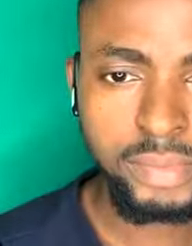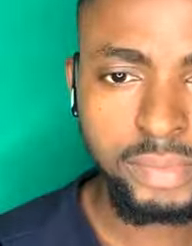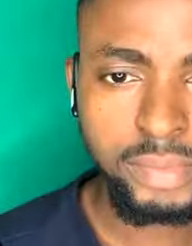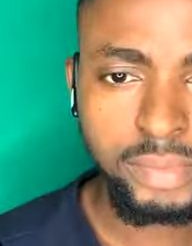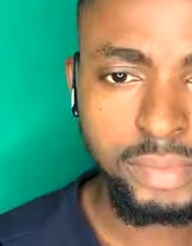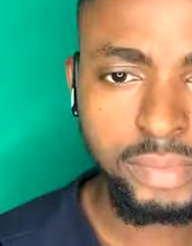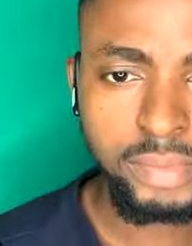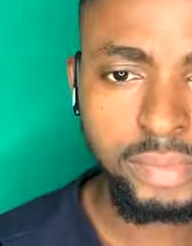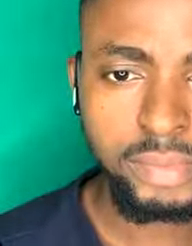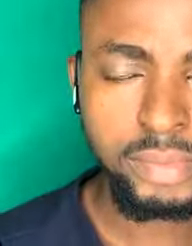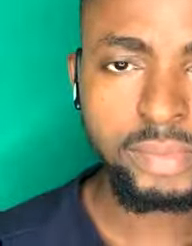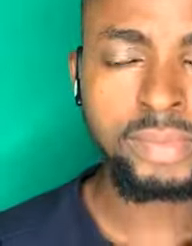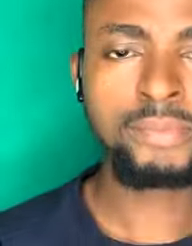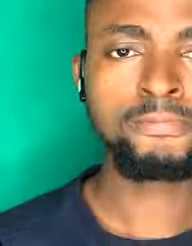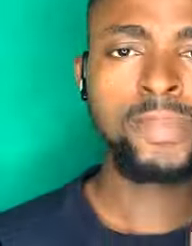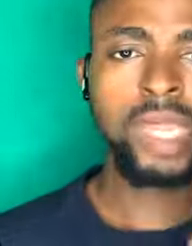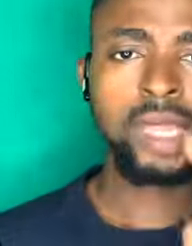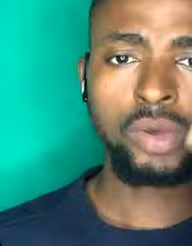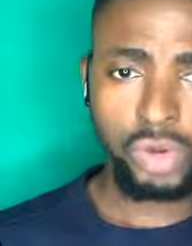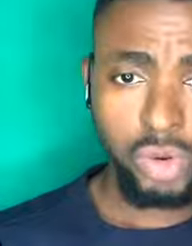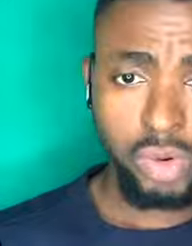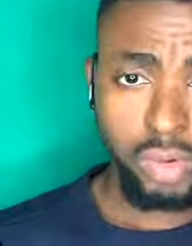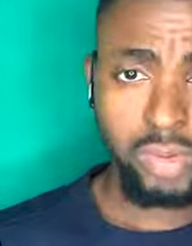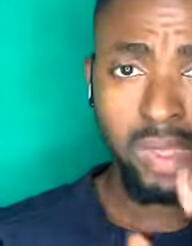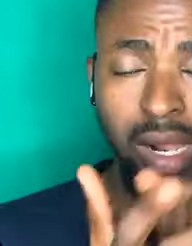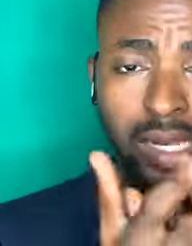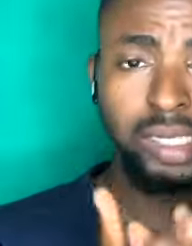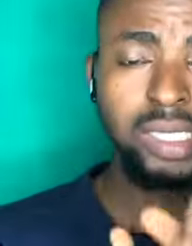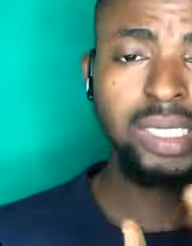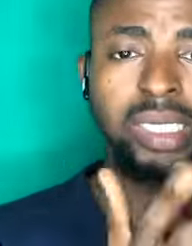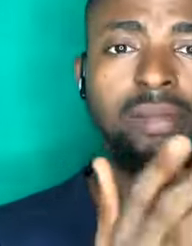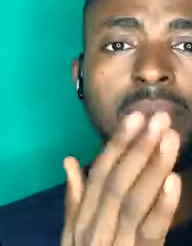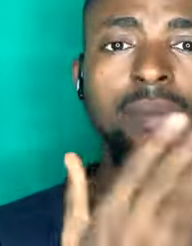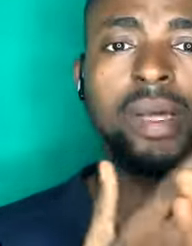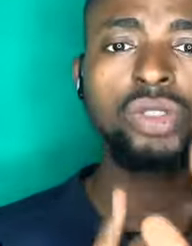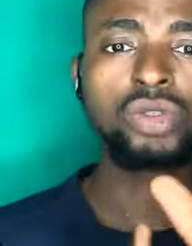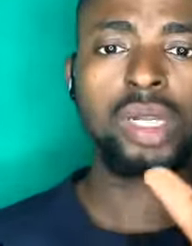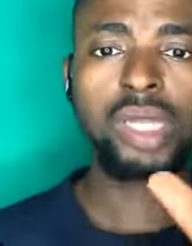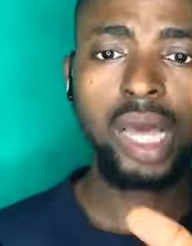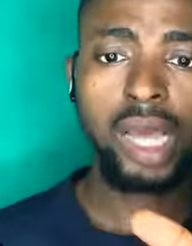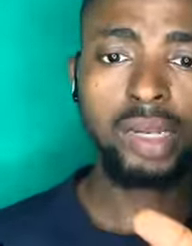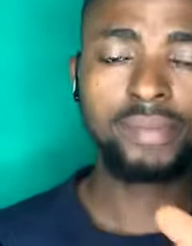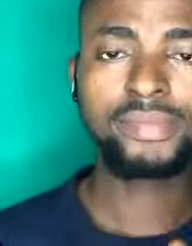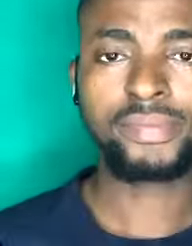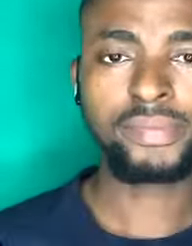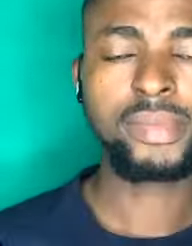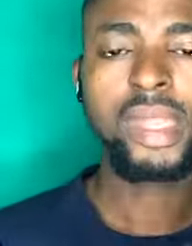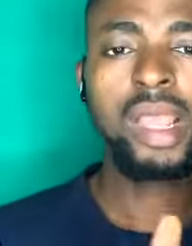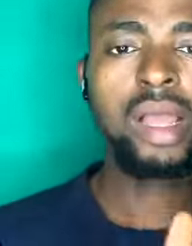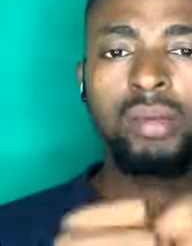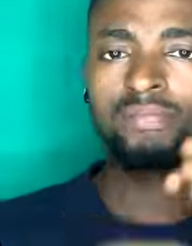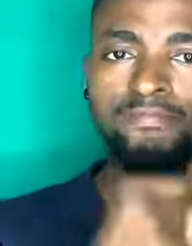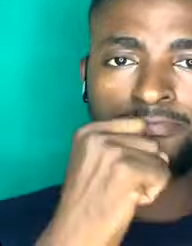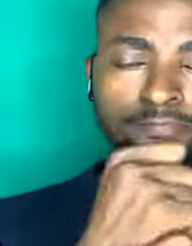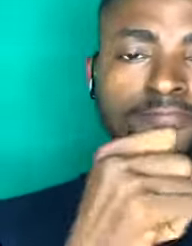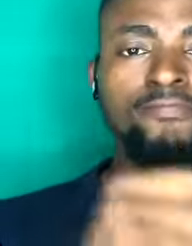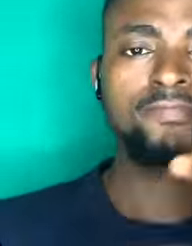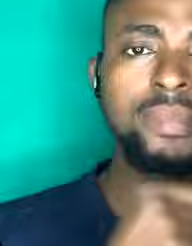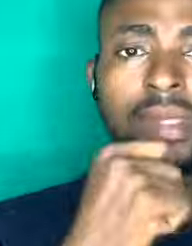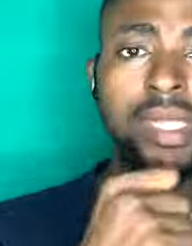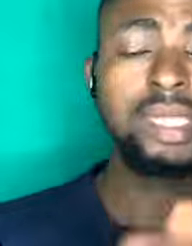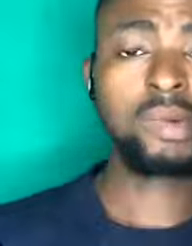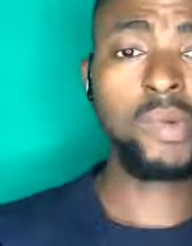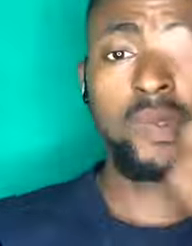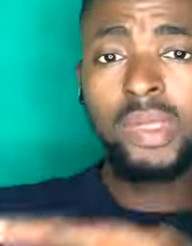Do you know that September 23rd annually is a day that is